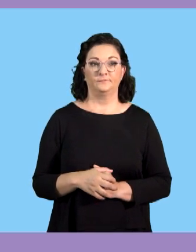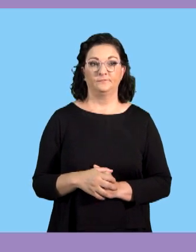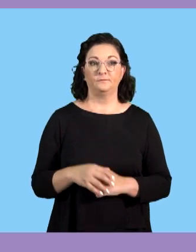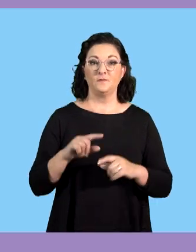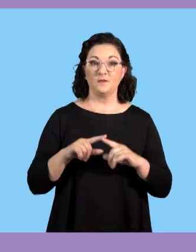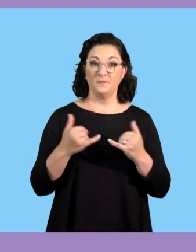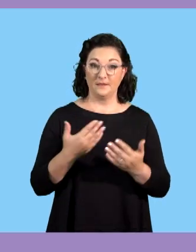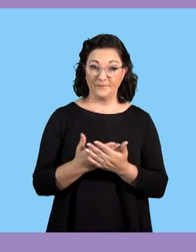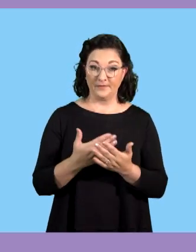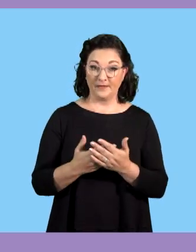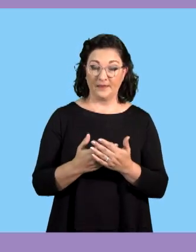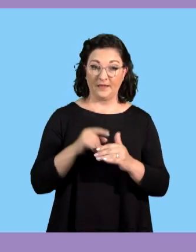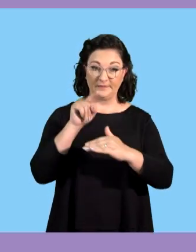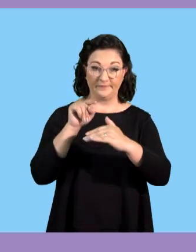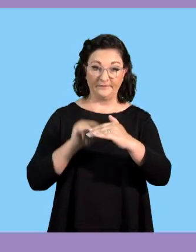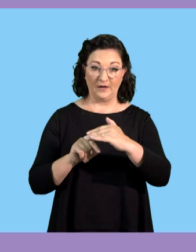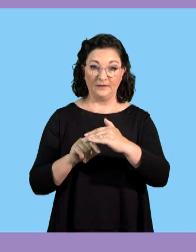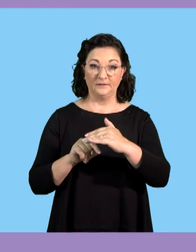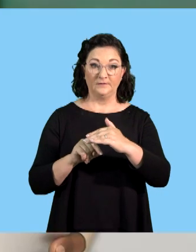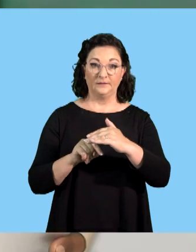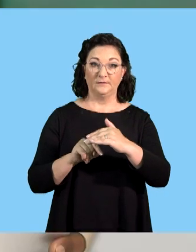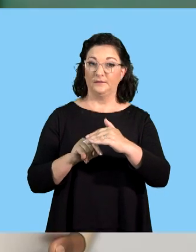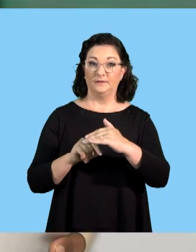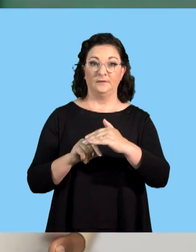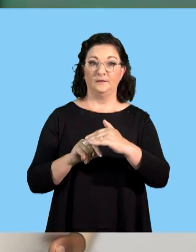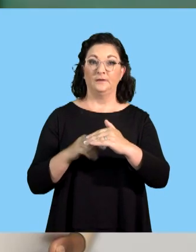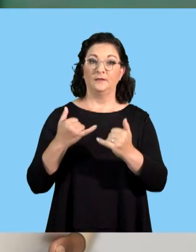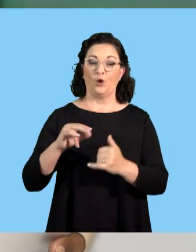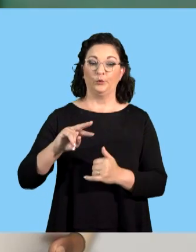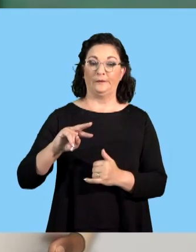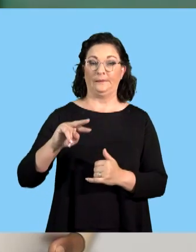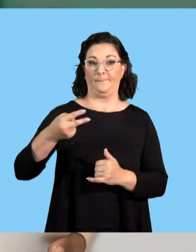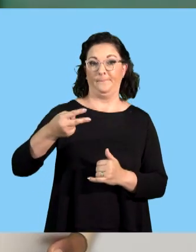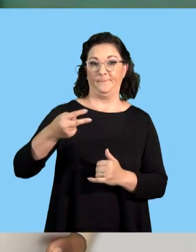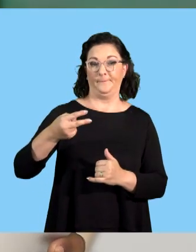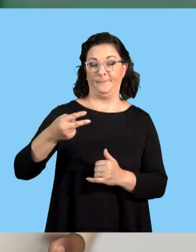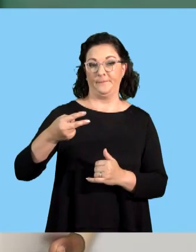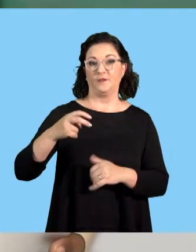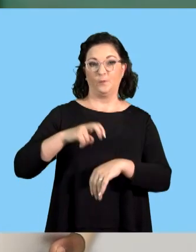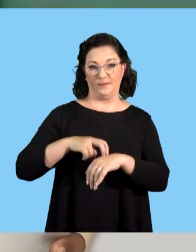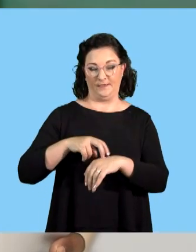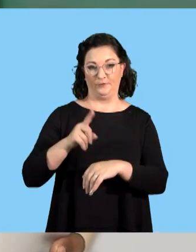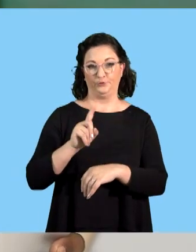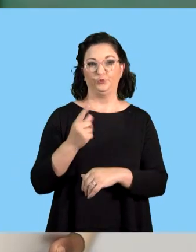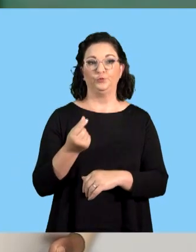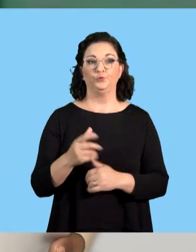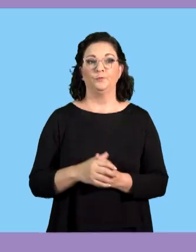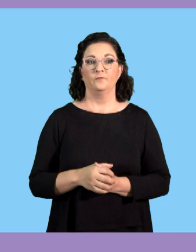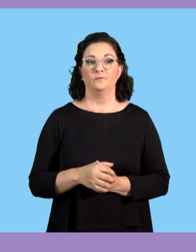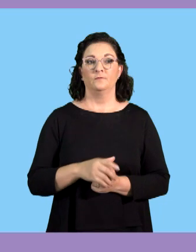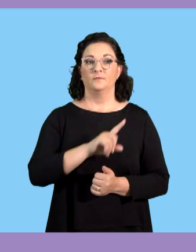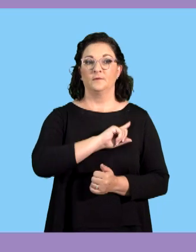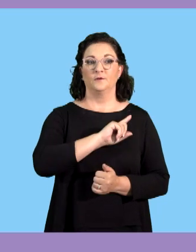can't actually divide fractions, so we introduce the tip and times method. Let's see. This